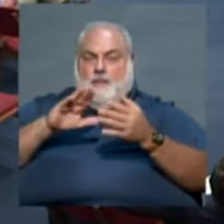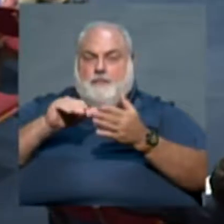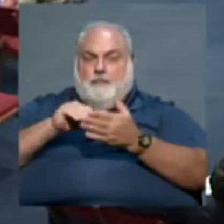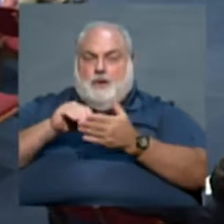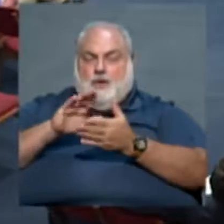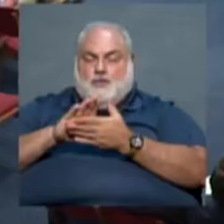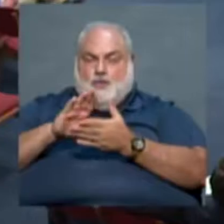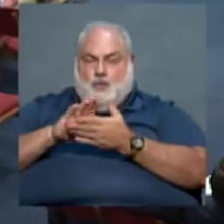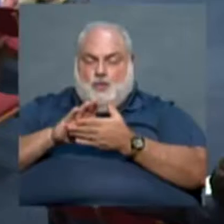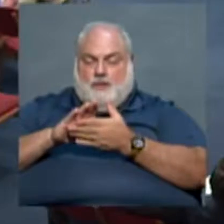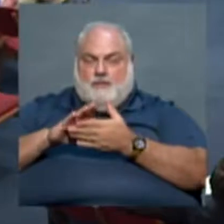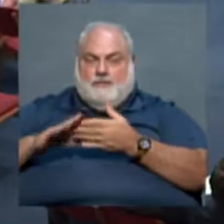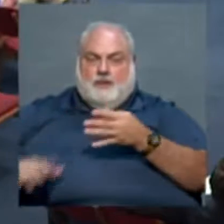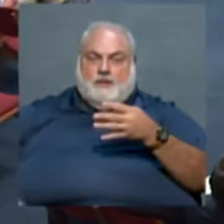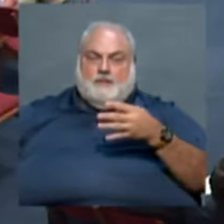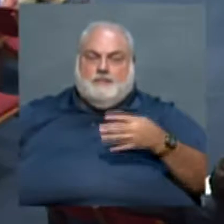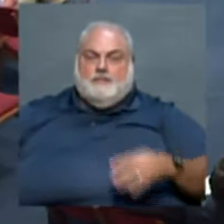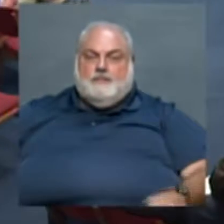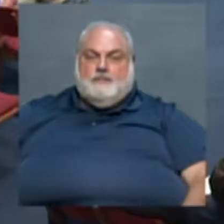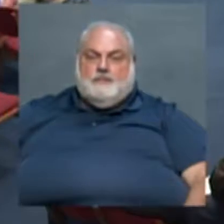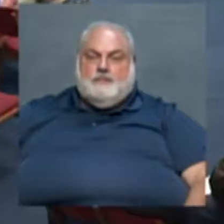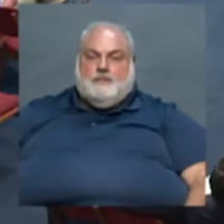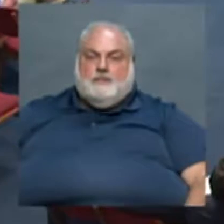on Quintillis Road. Thank you.